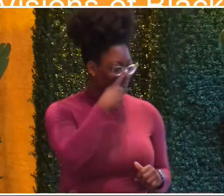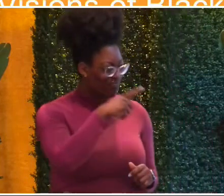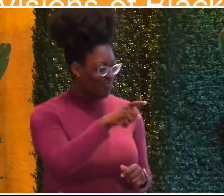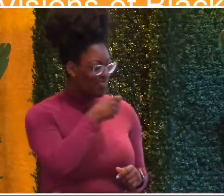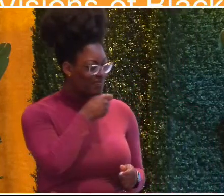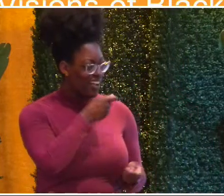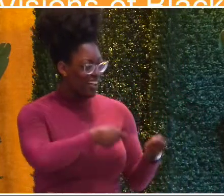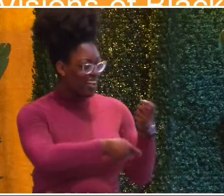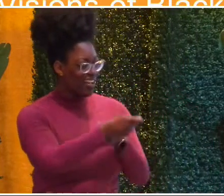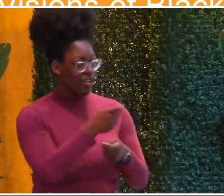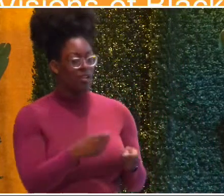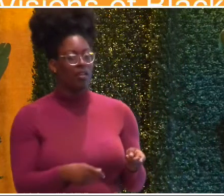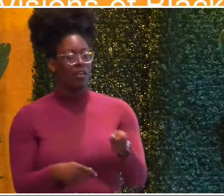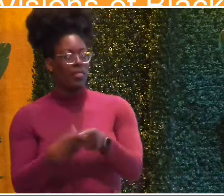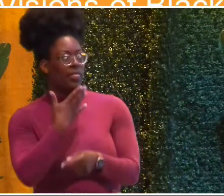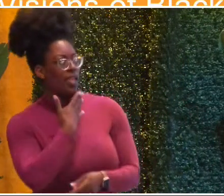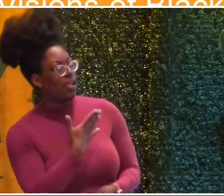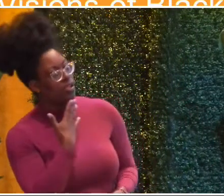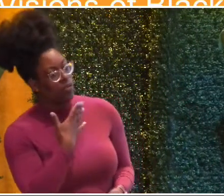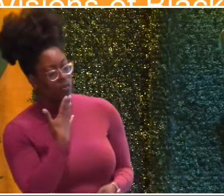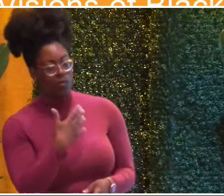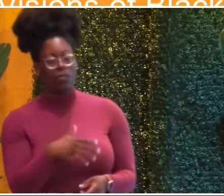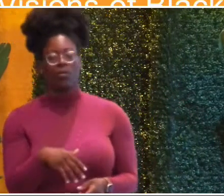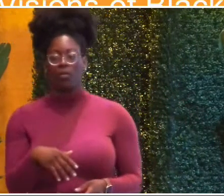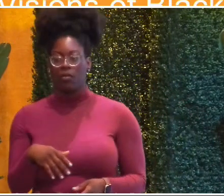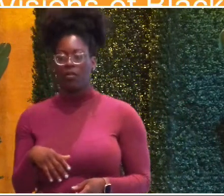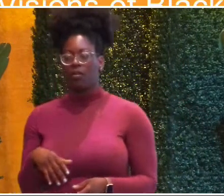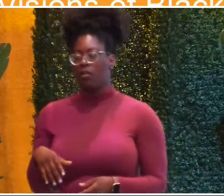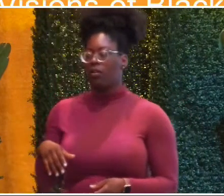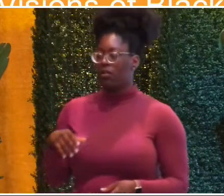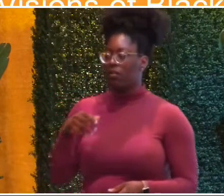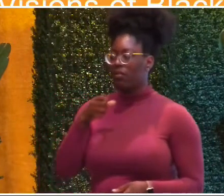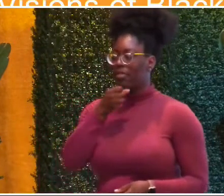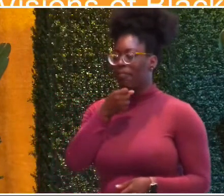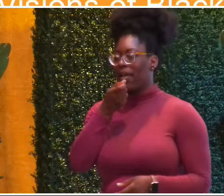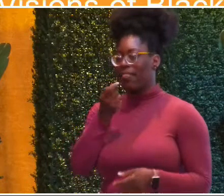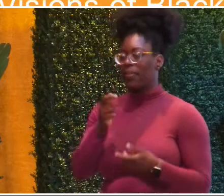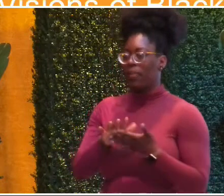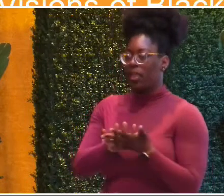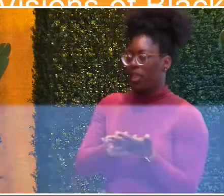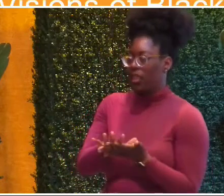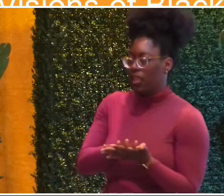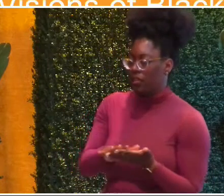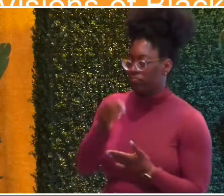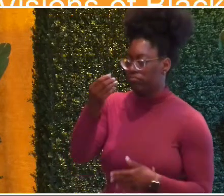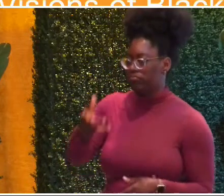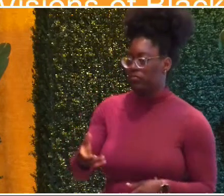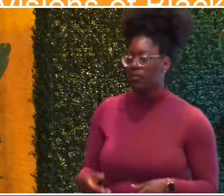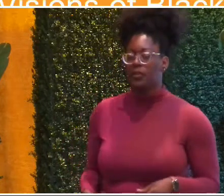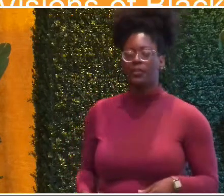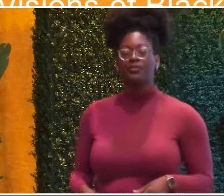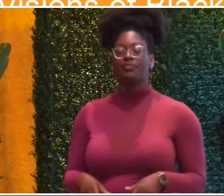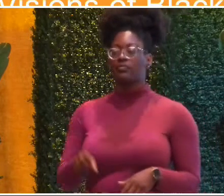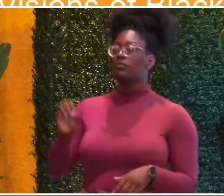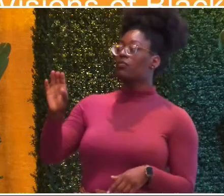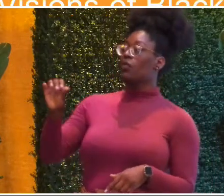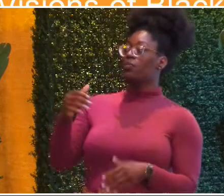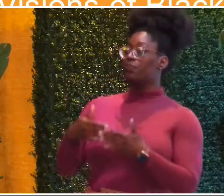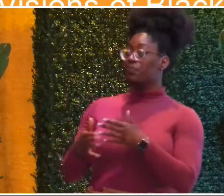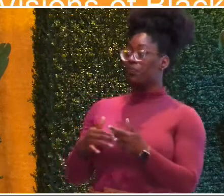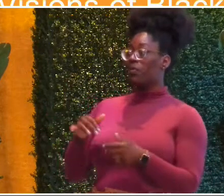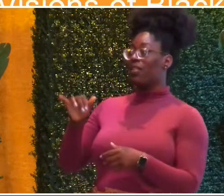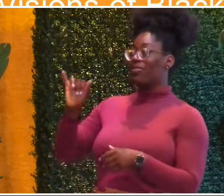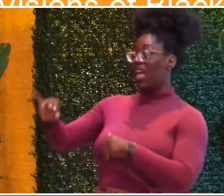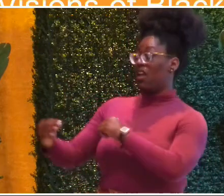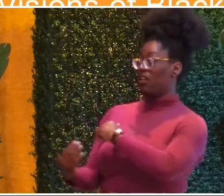that right? Okay, it's better? Okay. So that it changes how we think and it changes what we